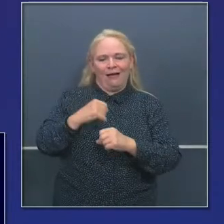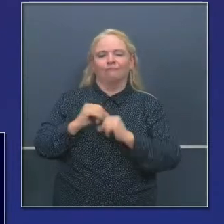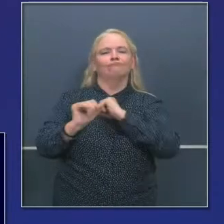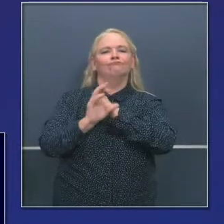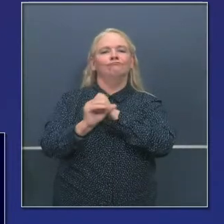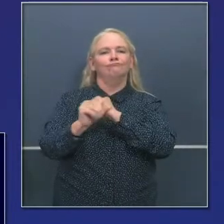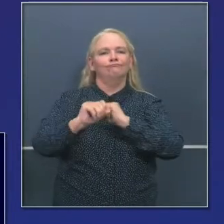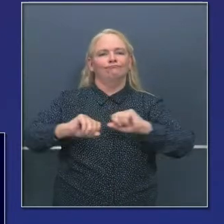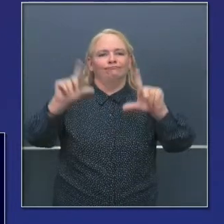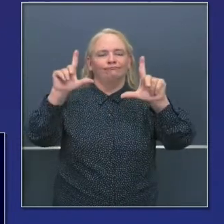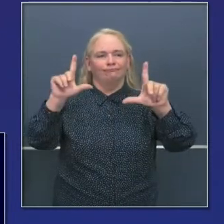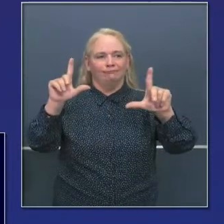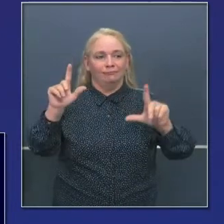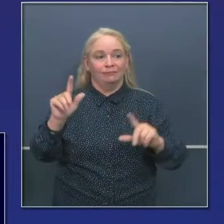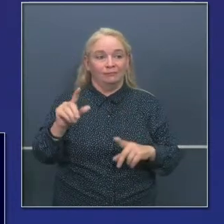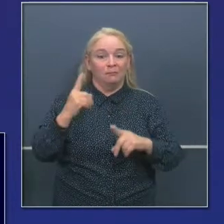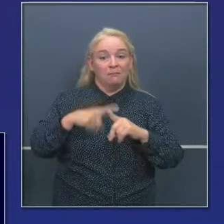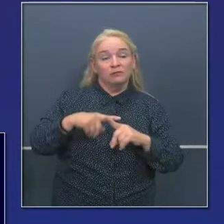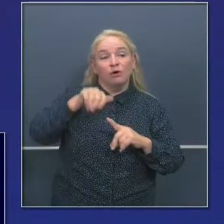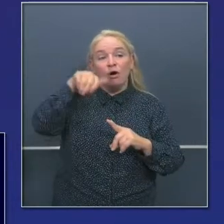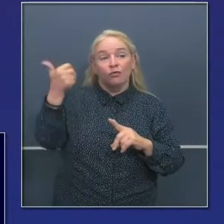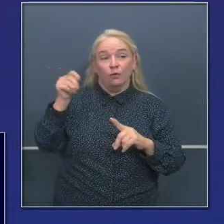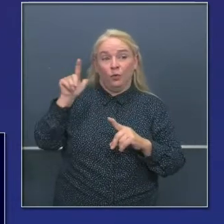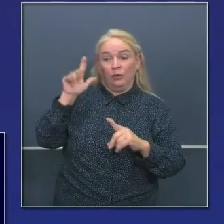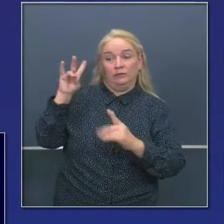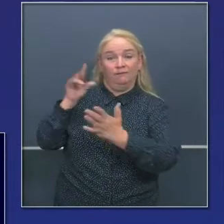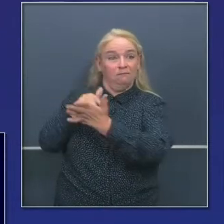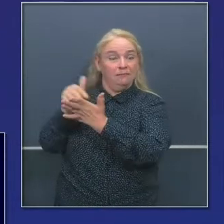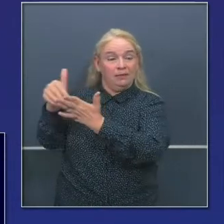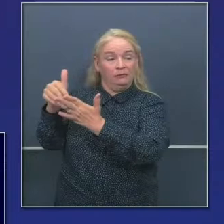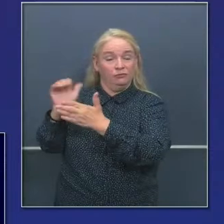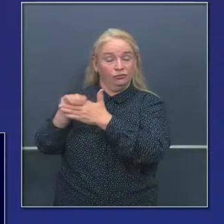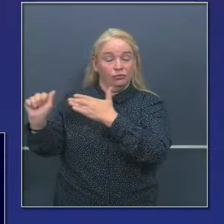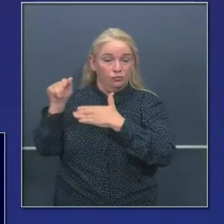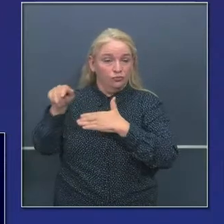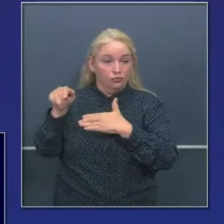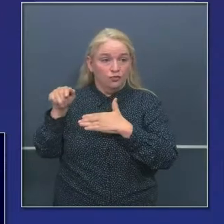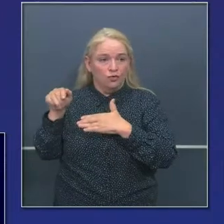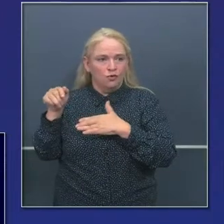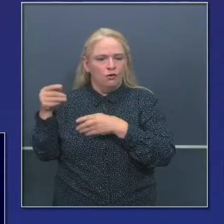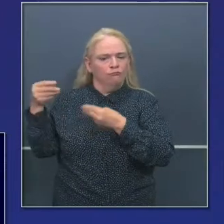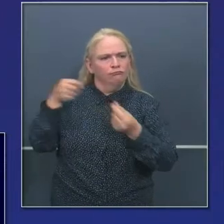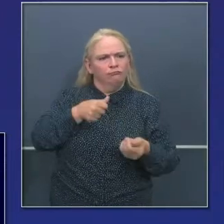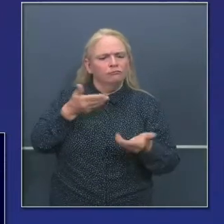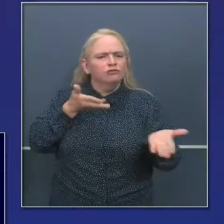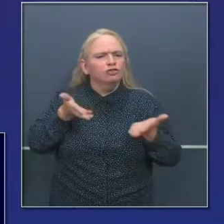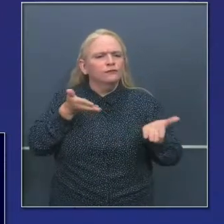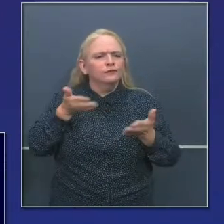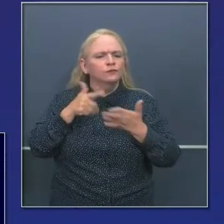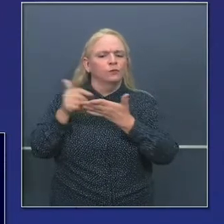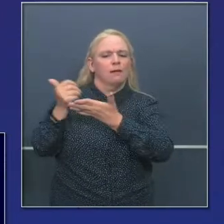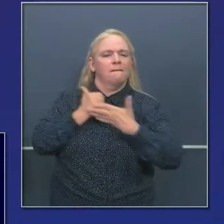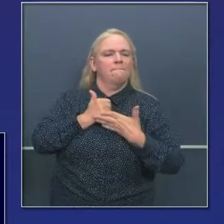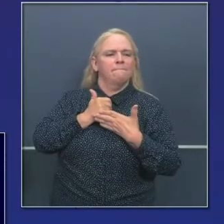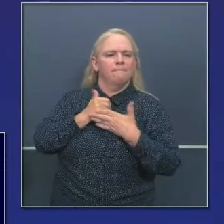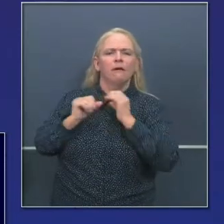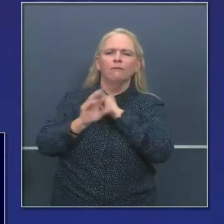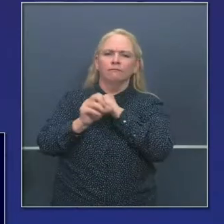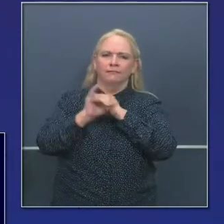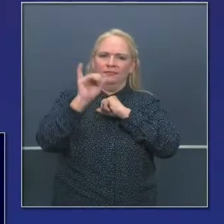dollars in-kind contributions to begin and to launch this campaign. I just want to be,